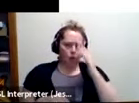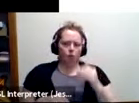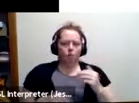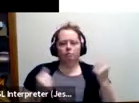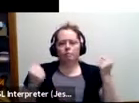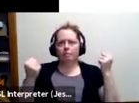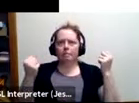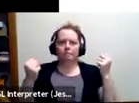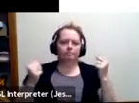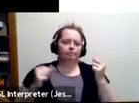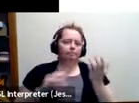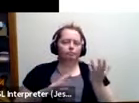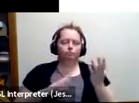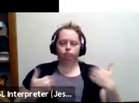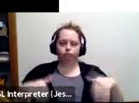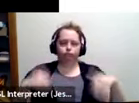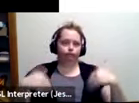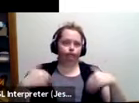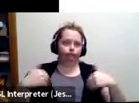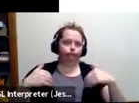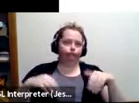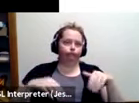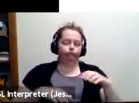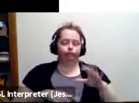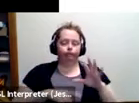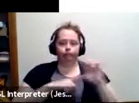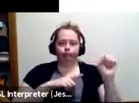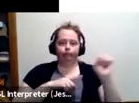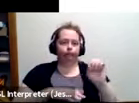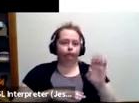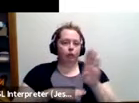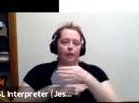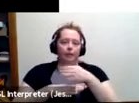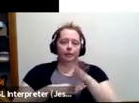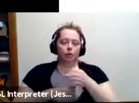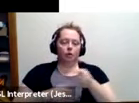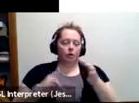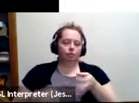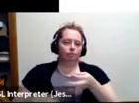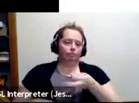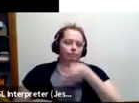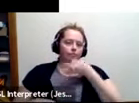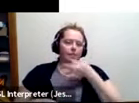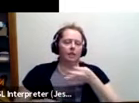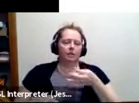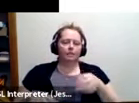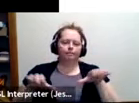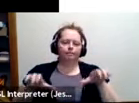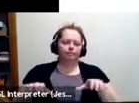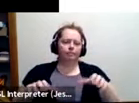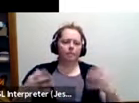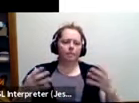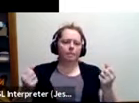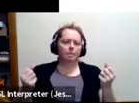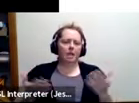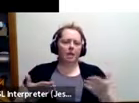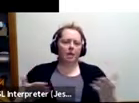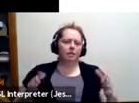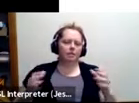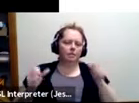musician, and has been doing amazing things in Pittsburgh for so long. I'm a fan, many of us are a